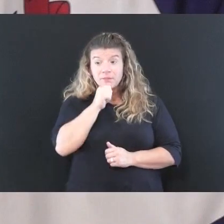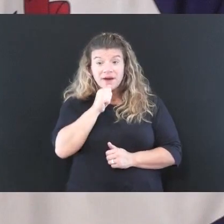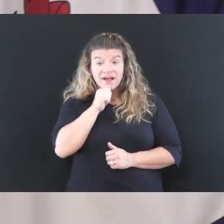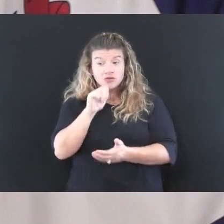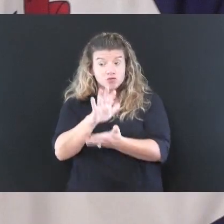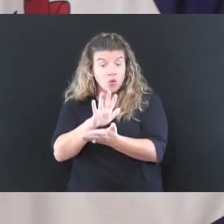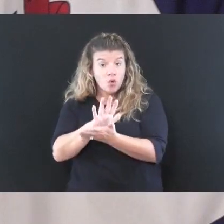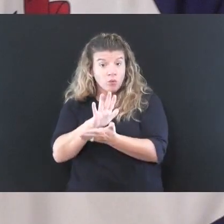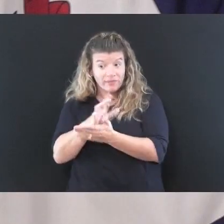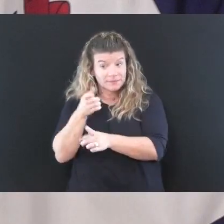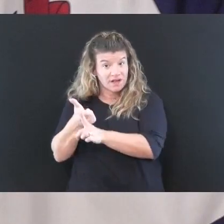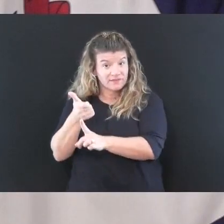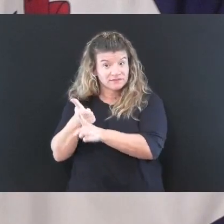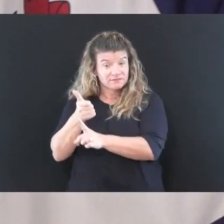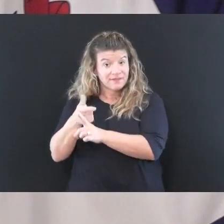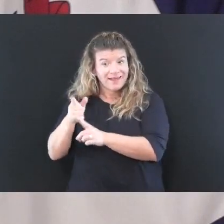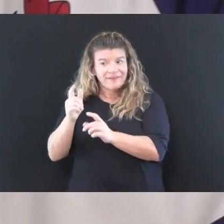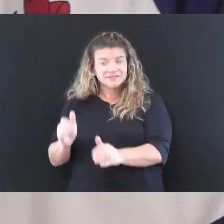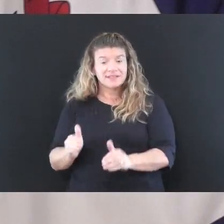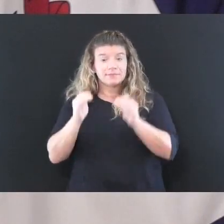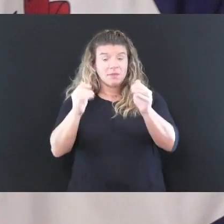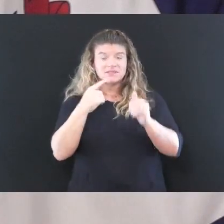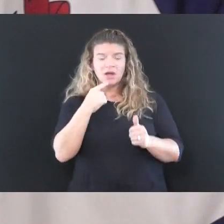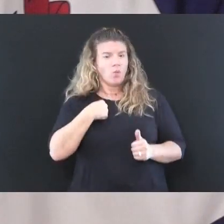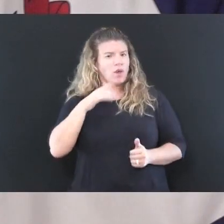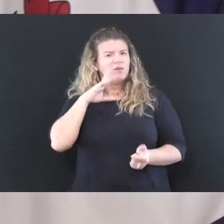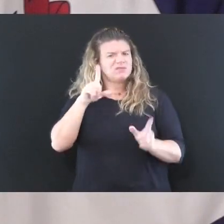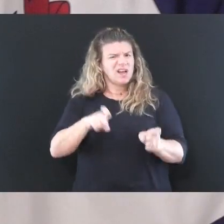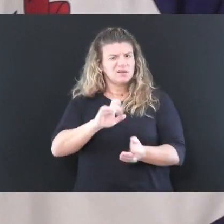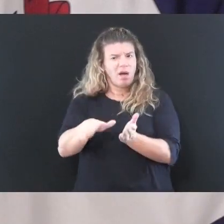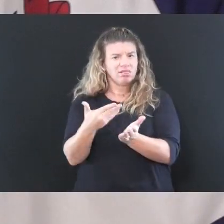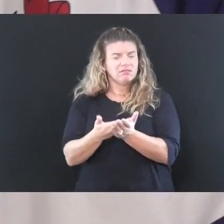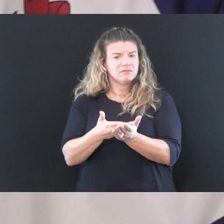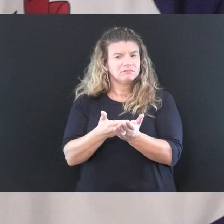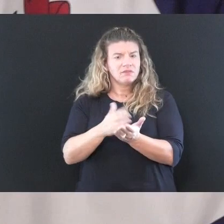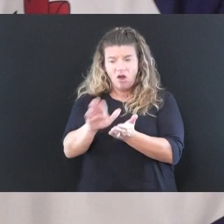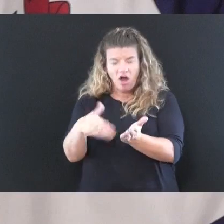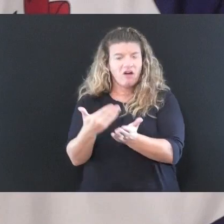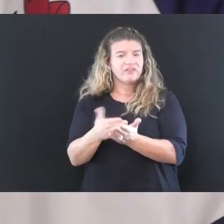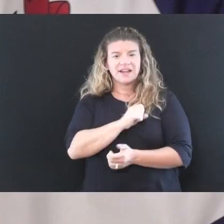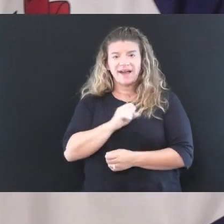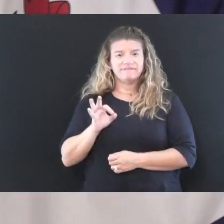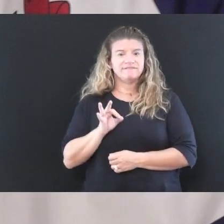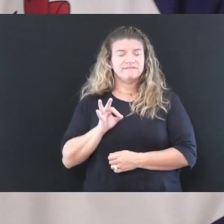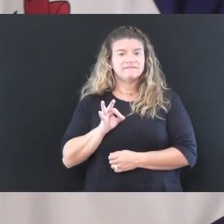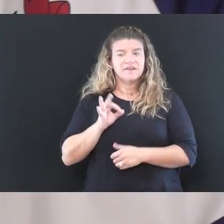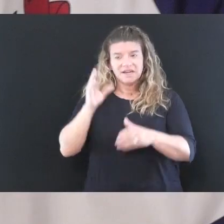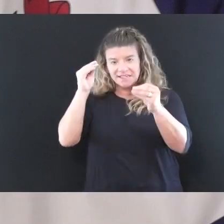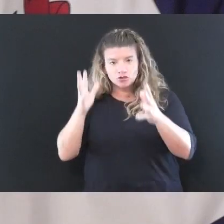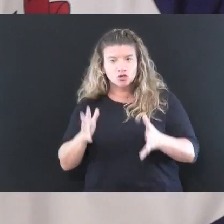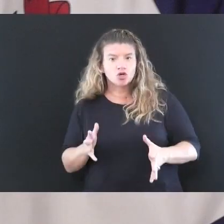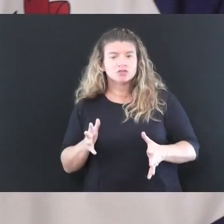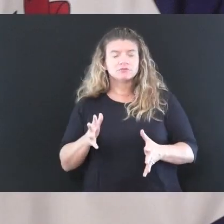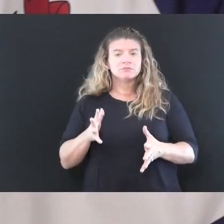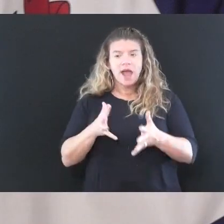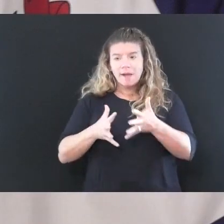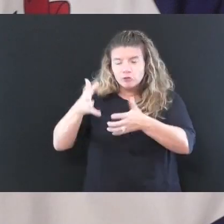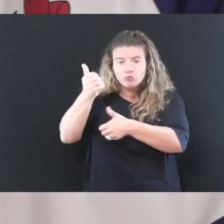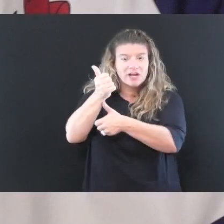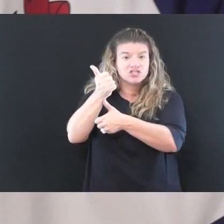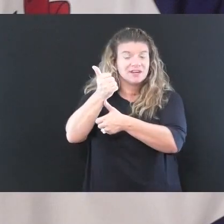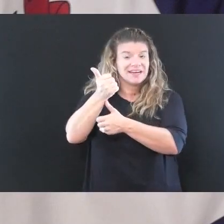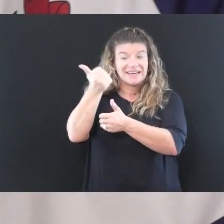stepping up and saying, we want to test every student. We're going to test every student, all the staff, all the administration,